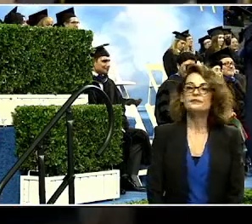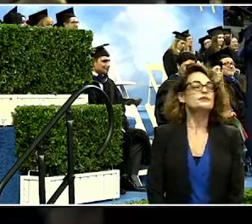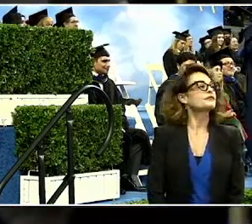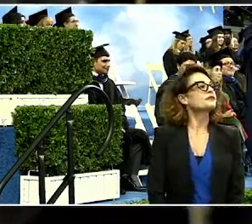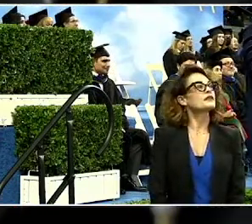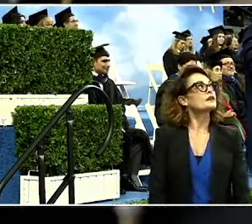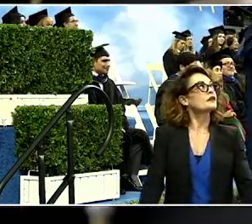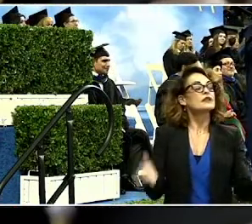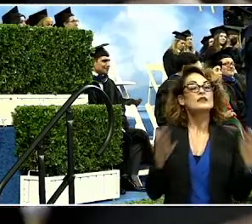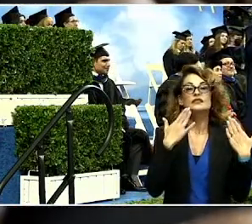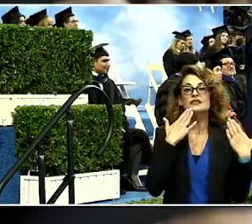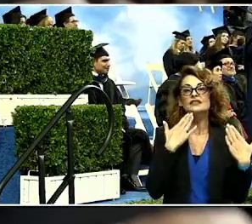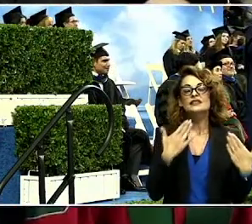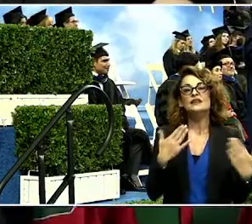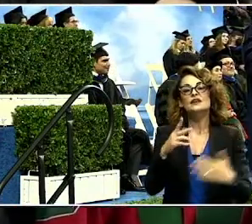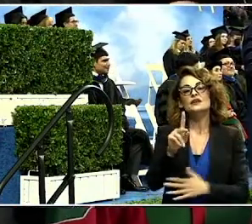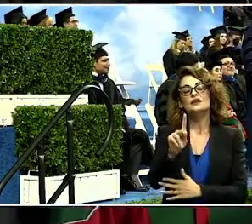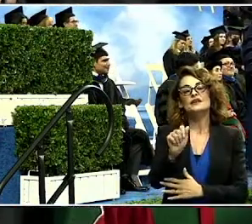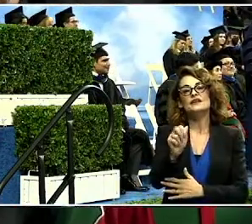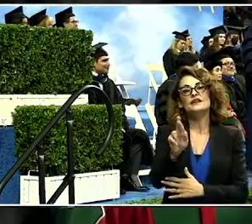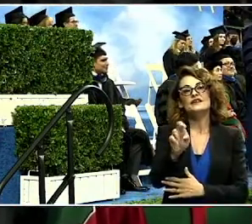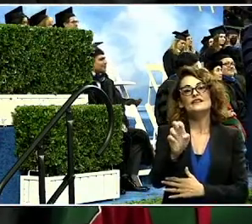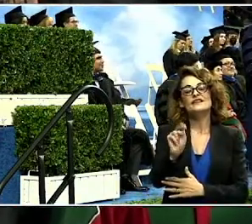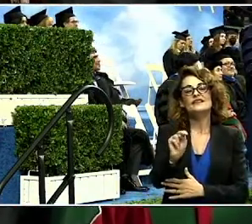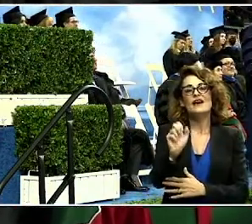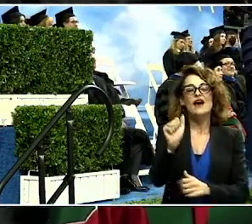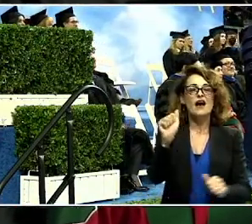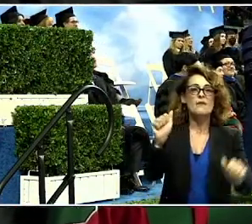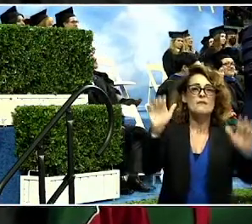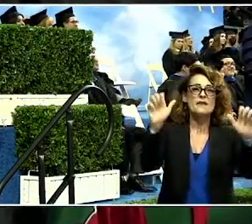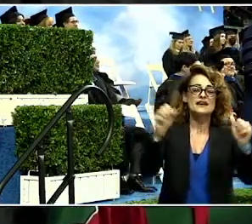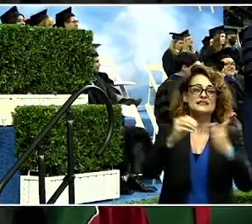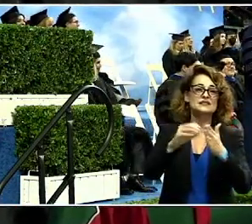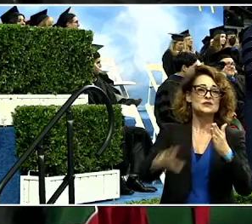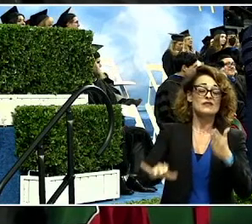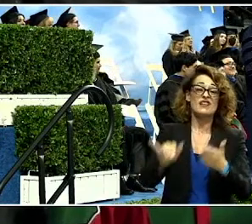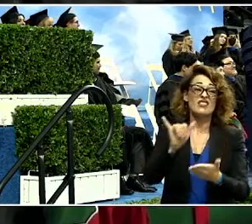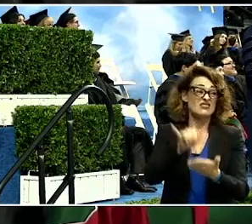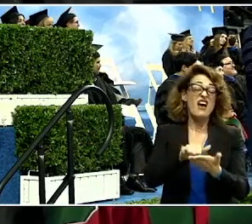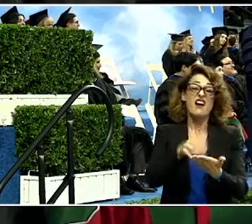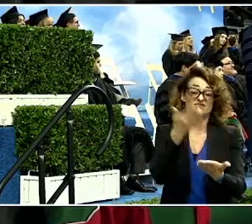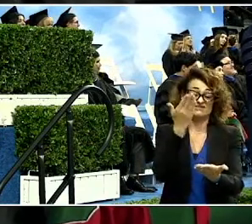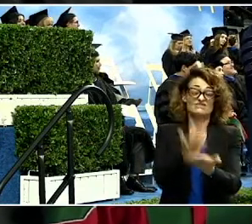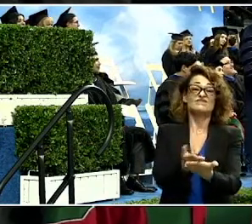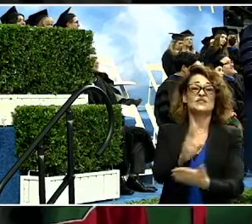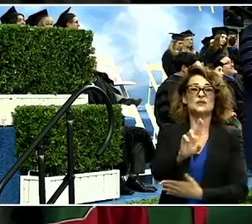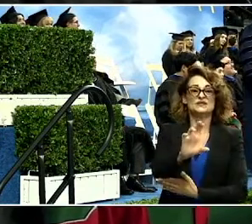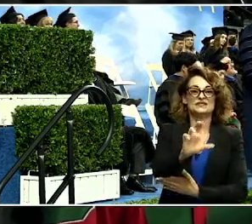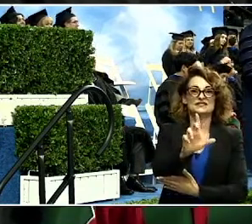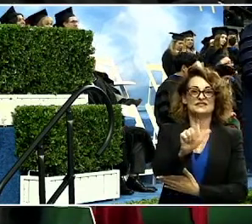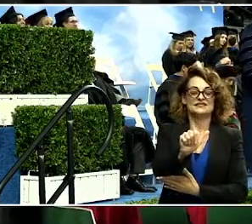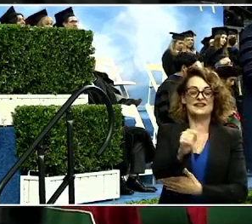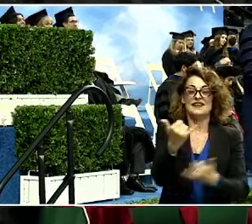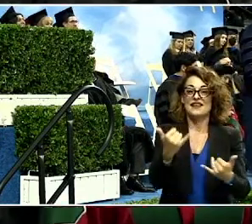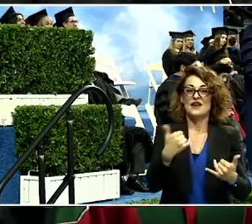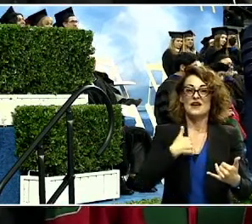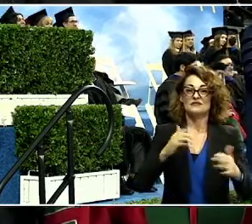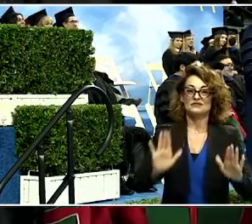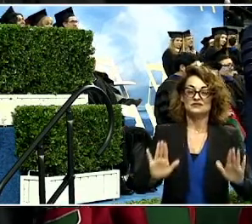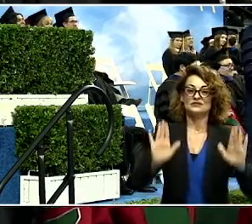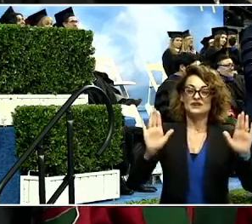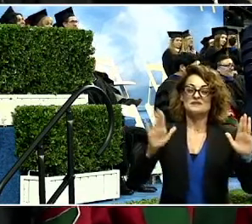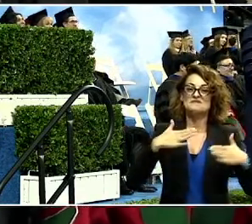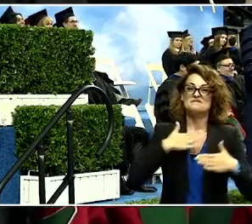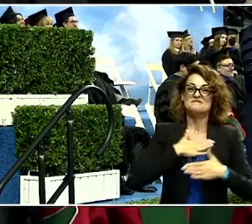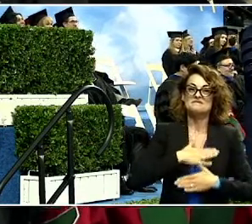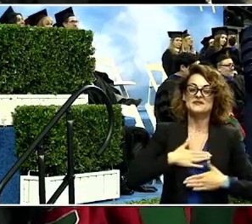Thank you, Karen. Remarkable students. That's what makes UCLA. So now, it's my great pleasure to introduce